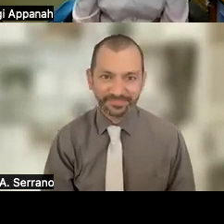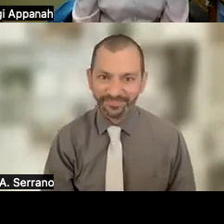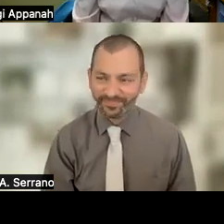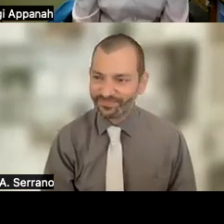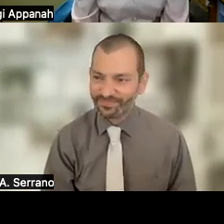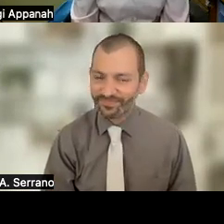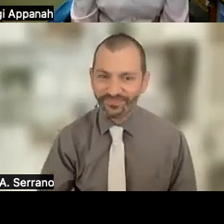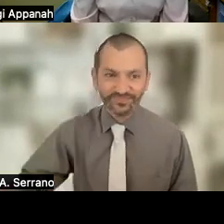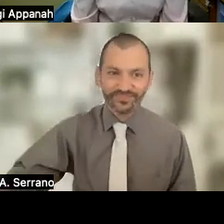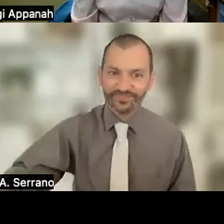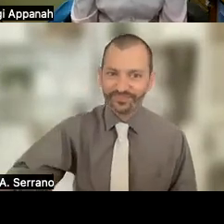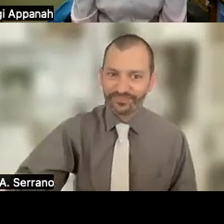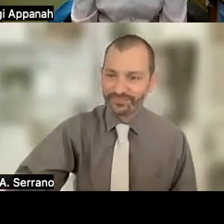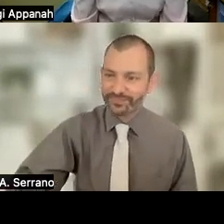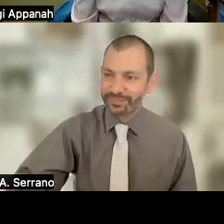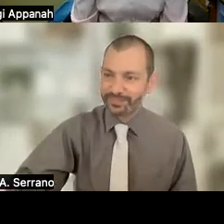those things today.